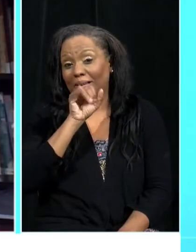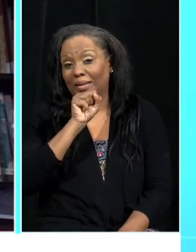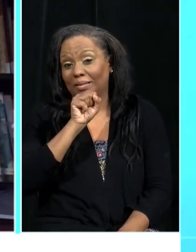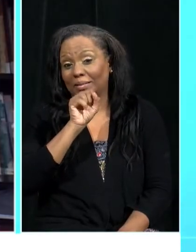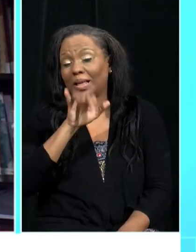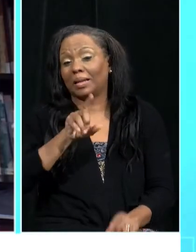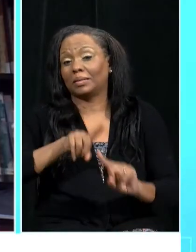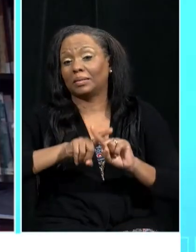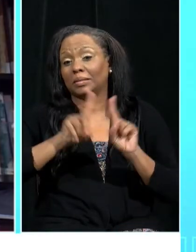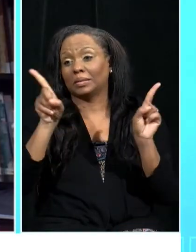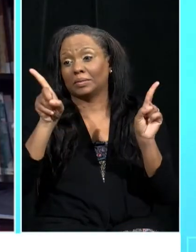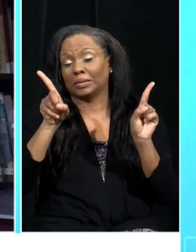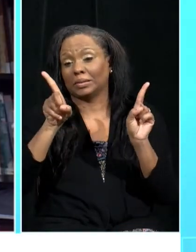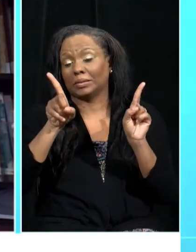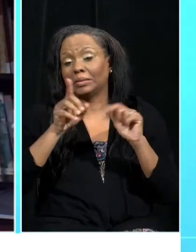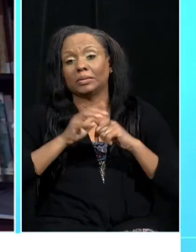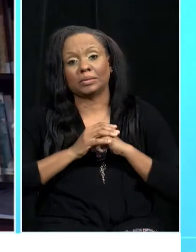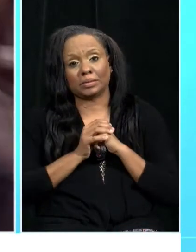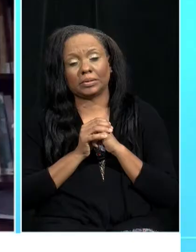scheme is a